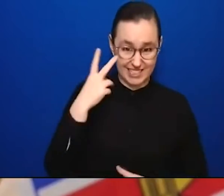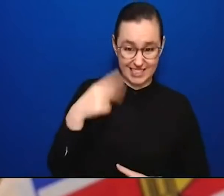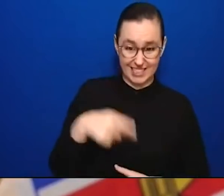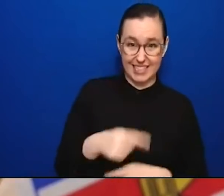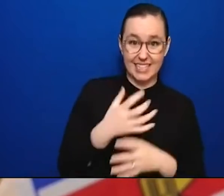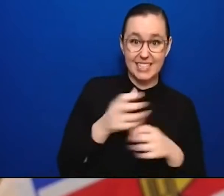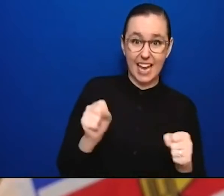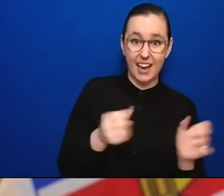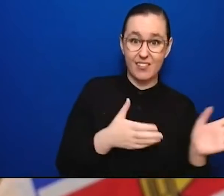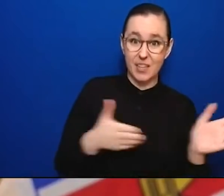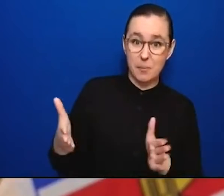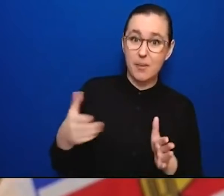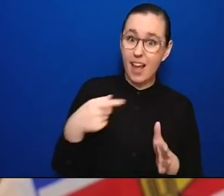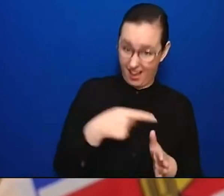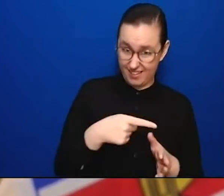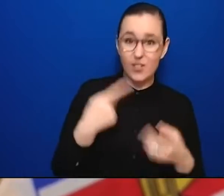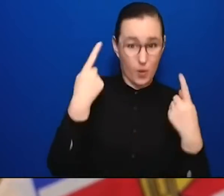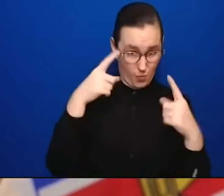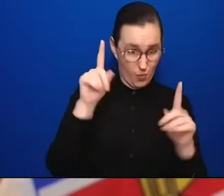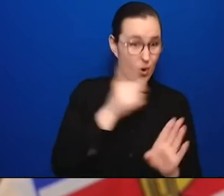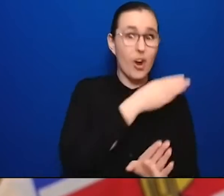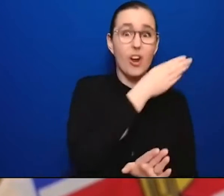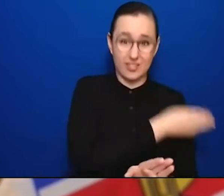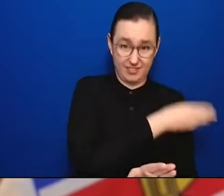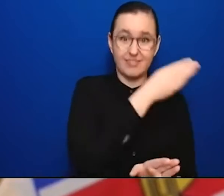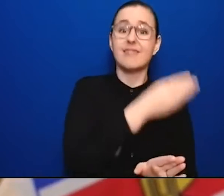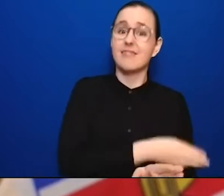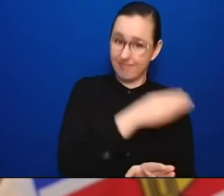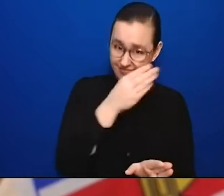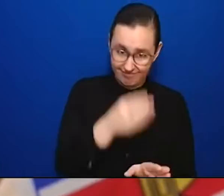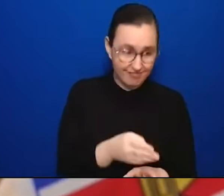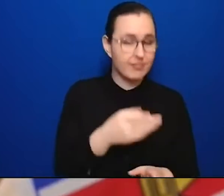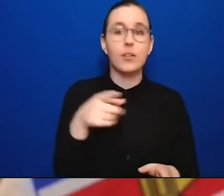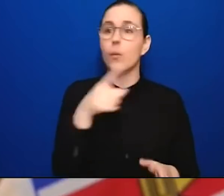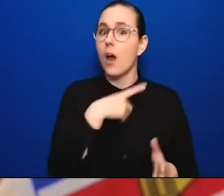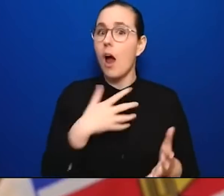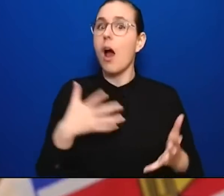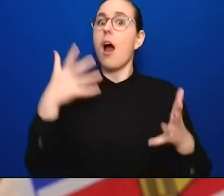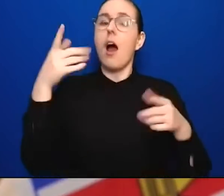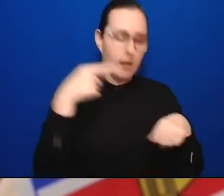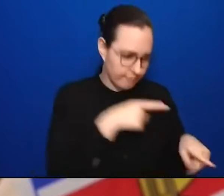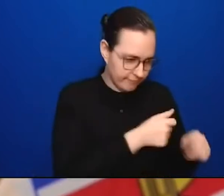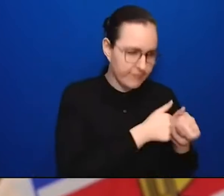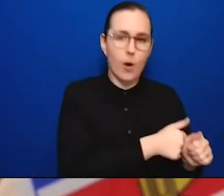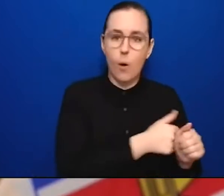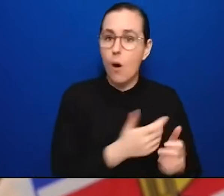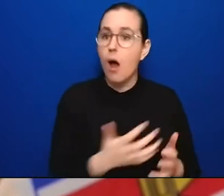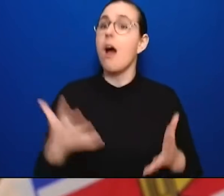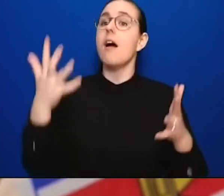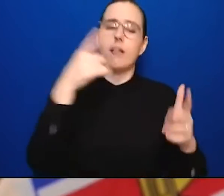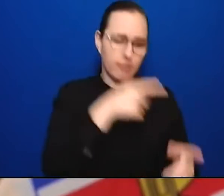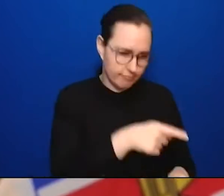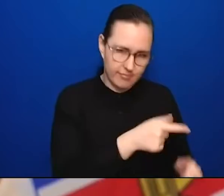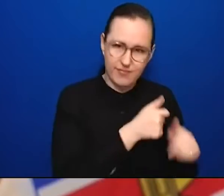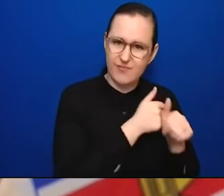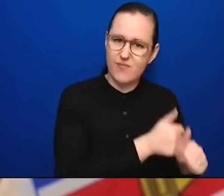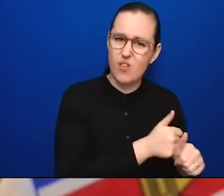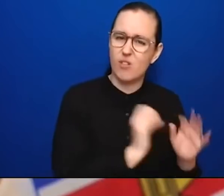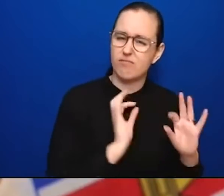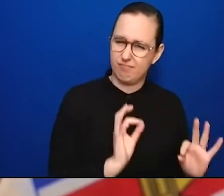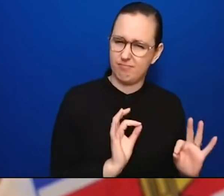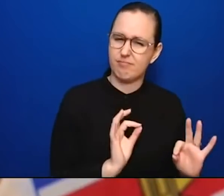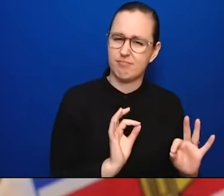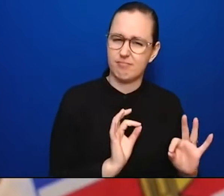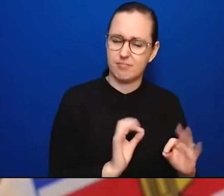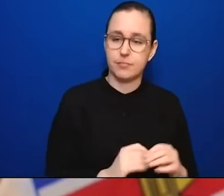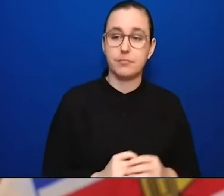is specific to industry and businesses, and of course does not apply, as it didn't in the previous iterations, to childcare